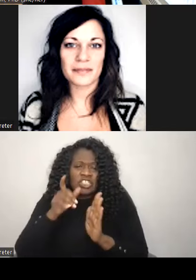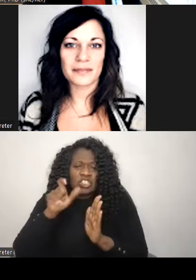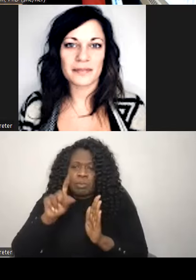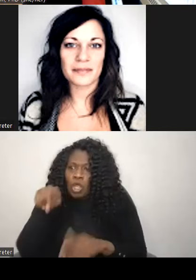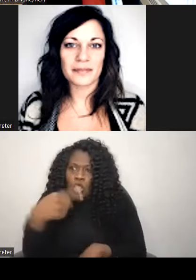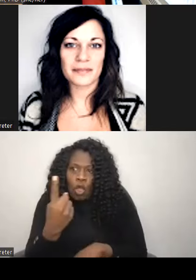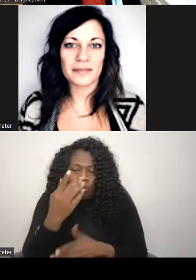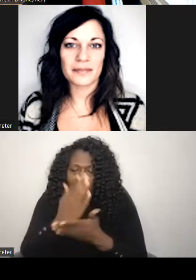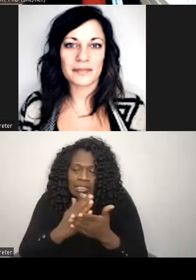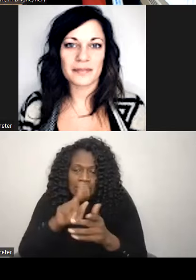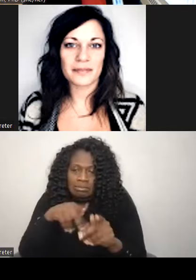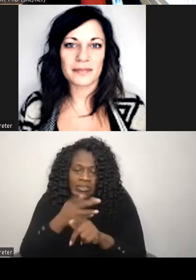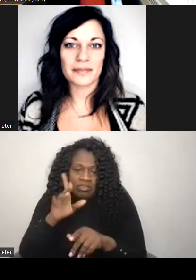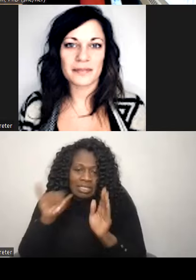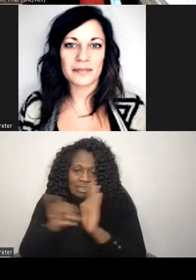only aspect of their identity.